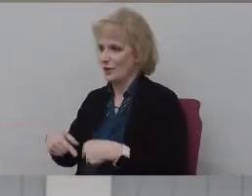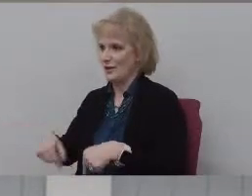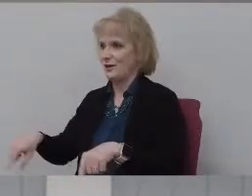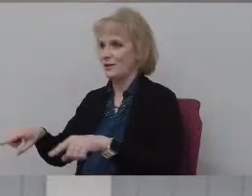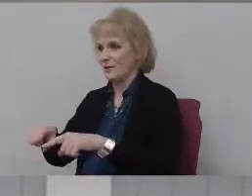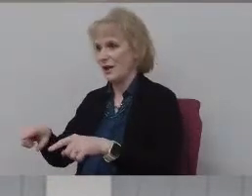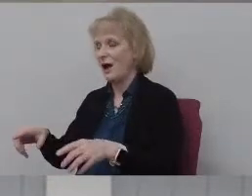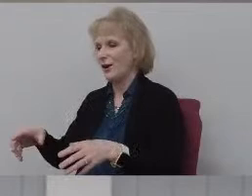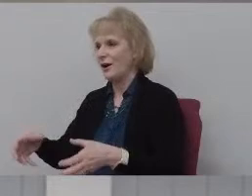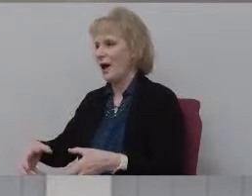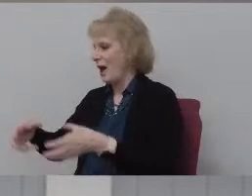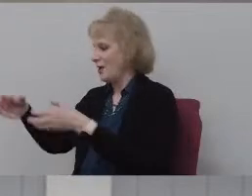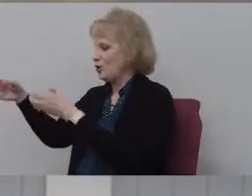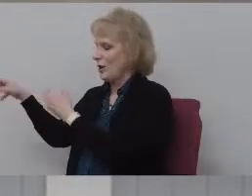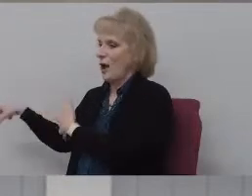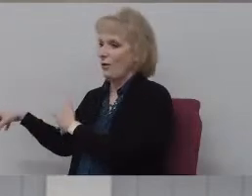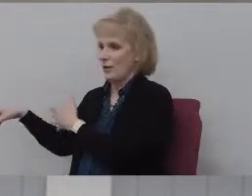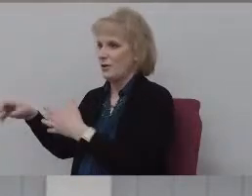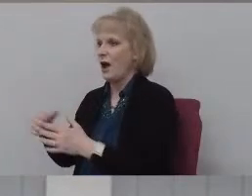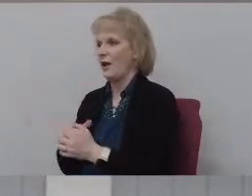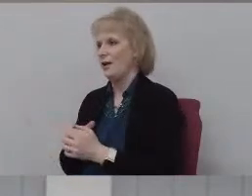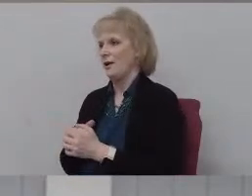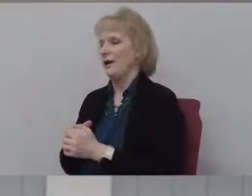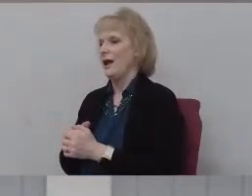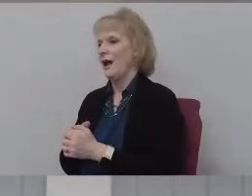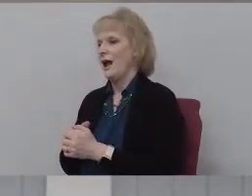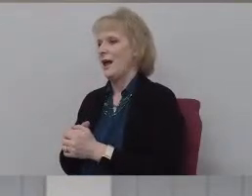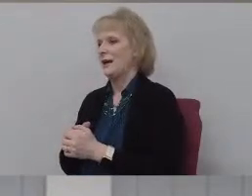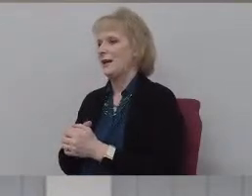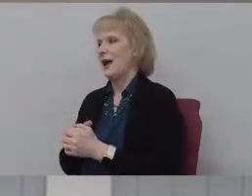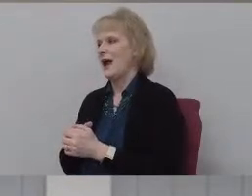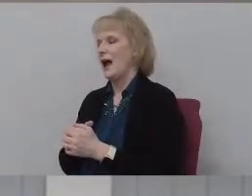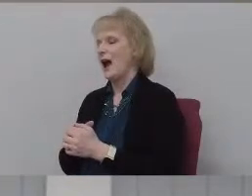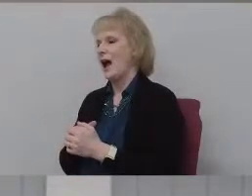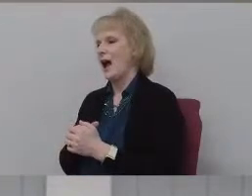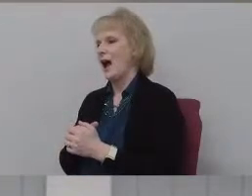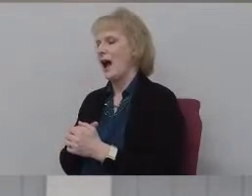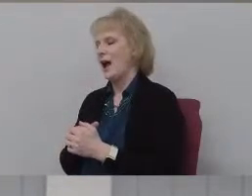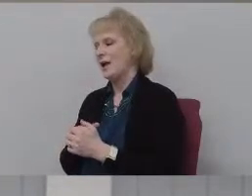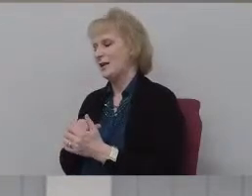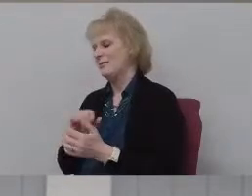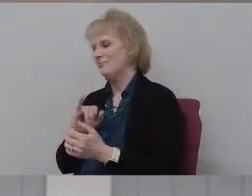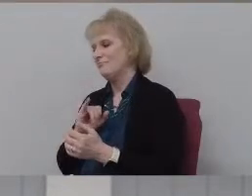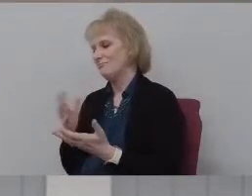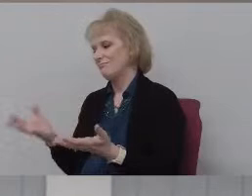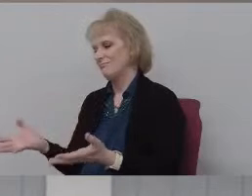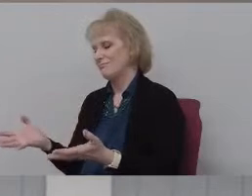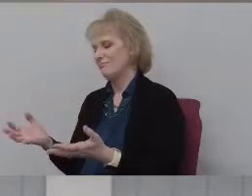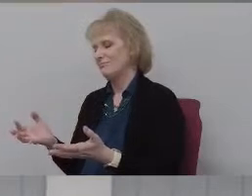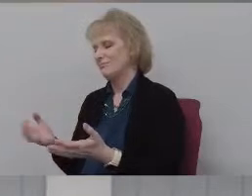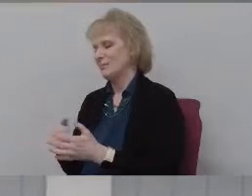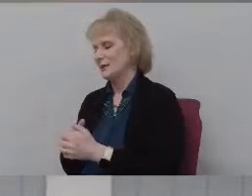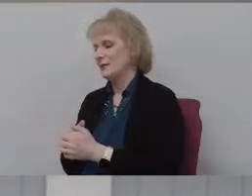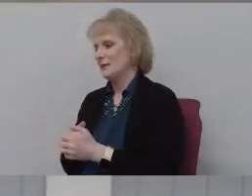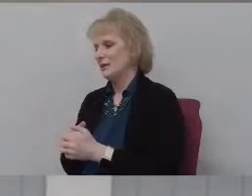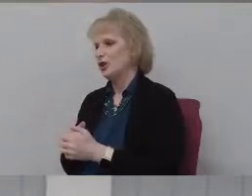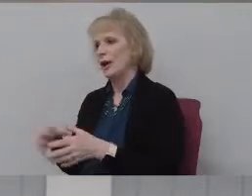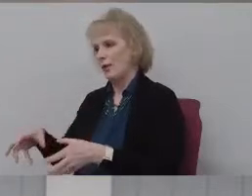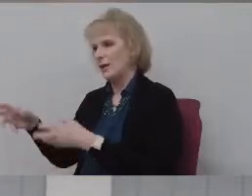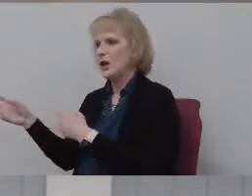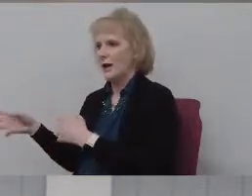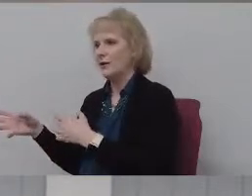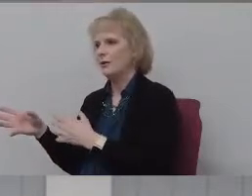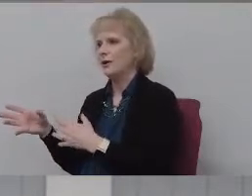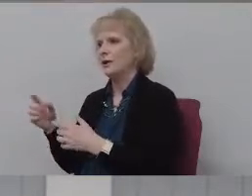I got a flat tire in the woods. Some of you don't know Rod Hockley. He's passed now, but Rod wasn't the